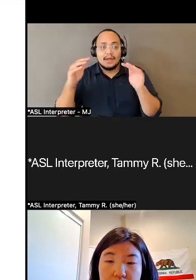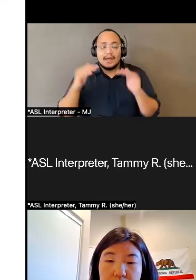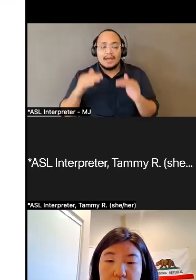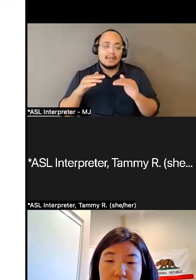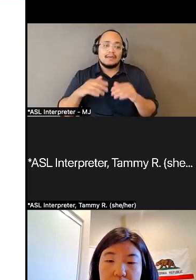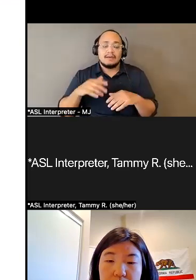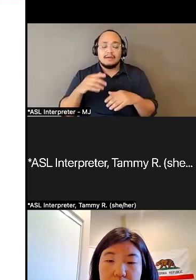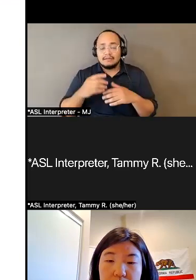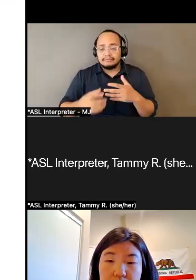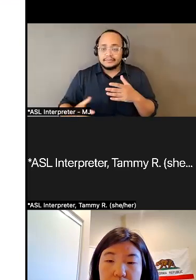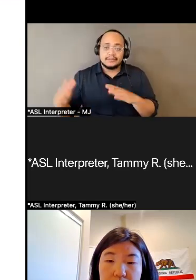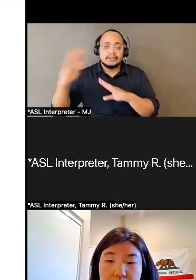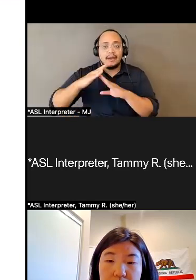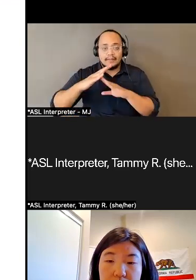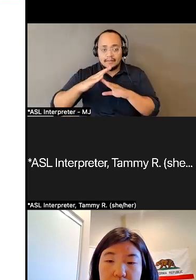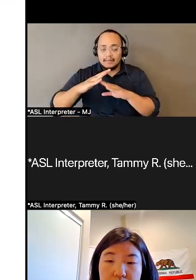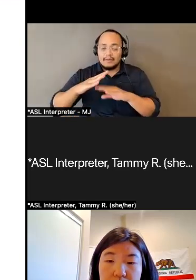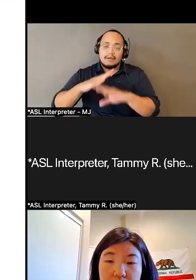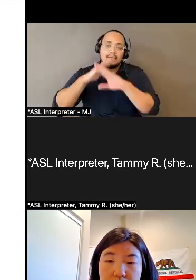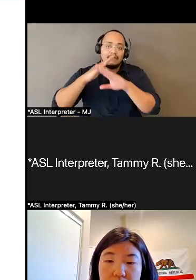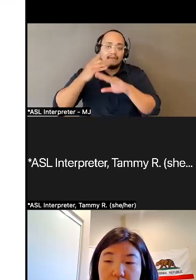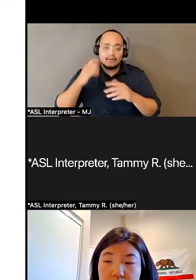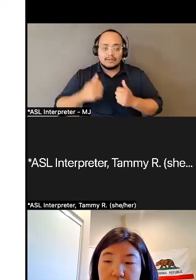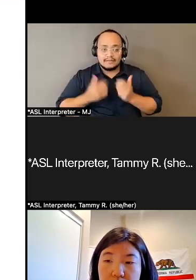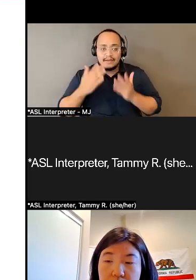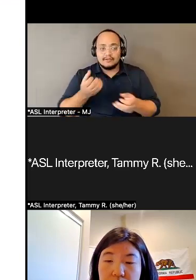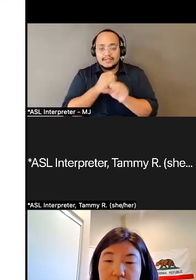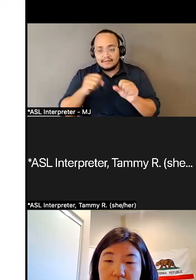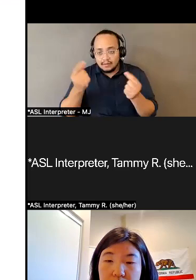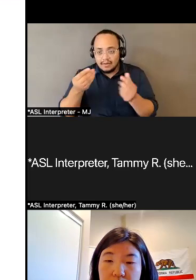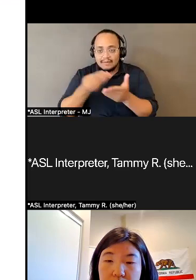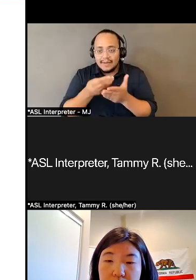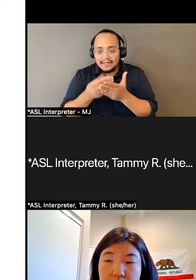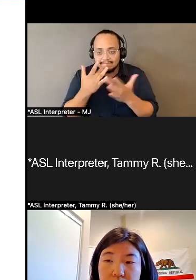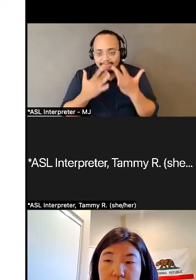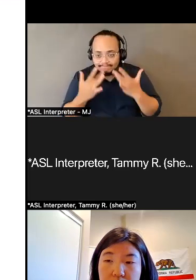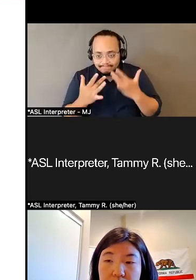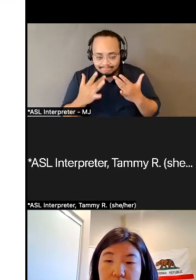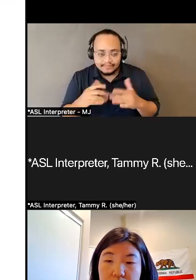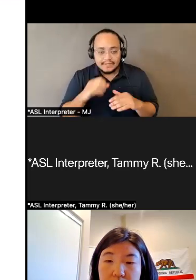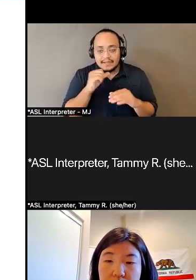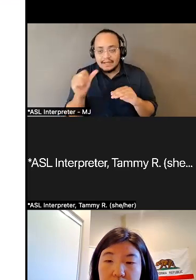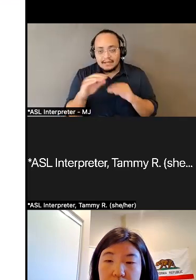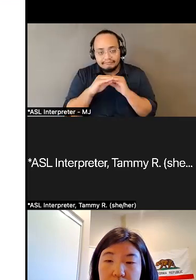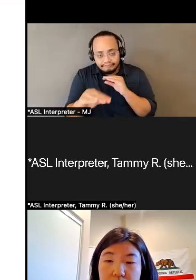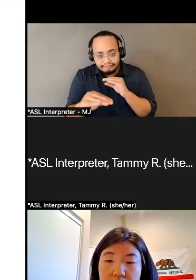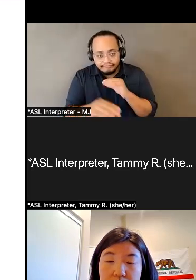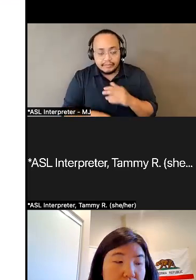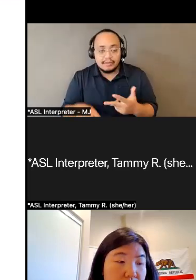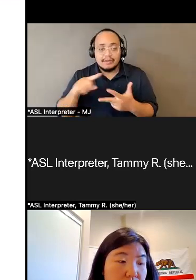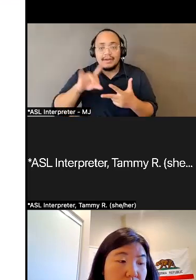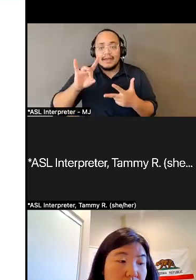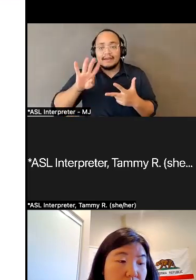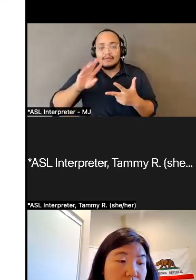is financial insecurity, with 84% of survivors reporting that not having enough money is the